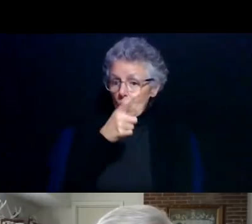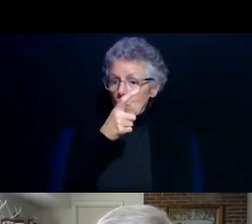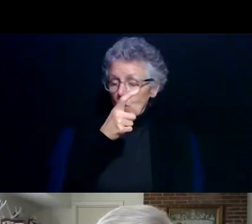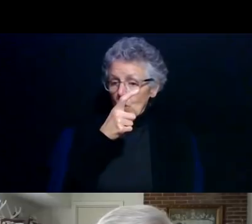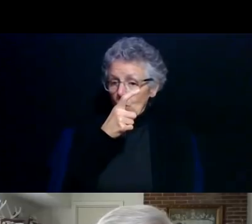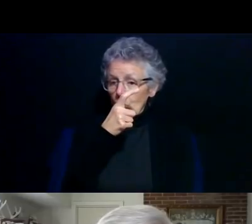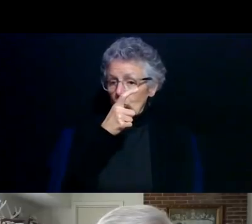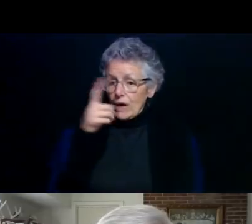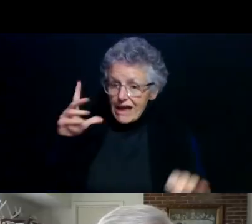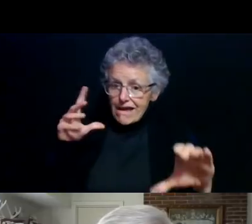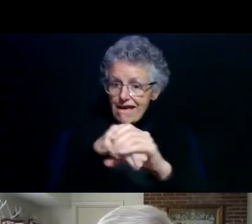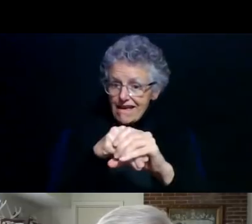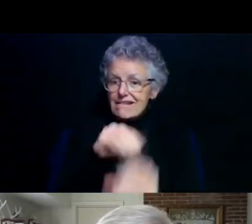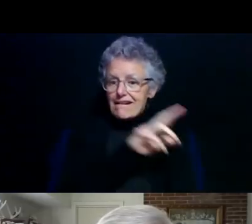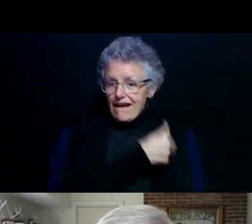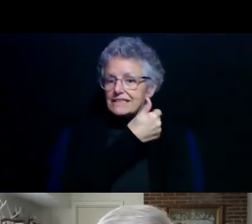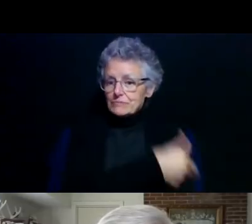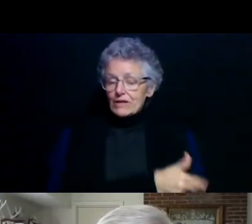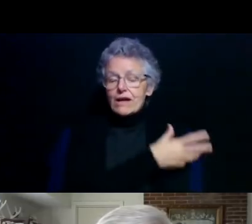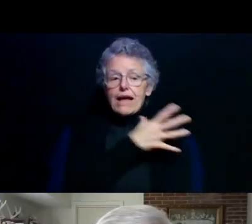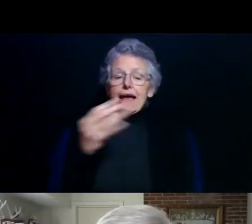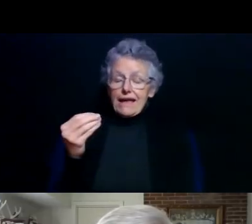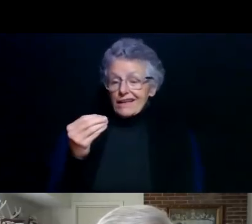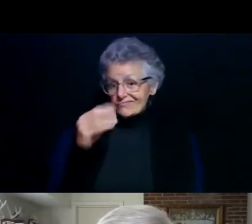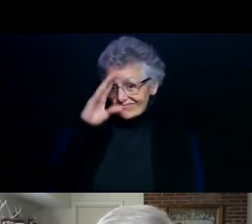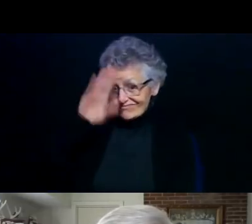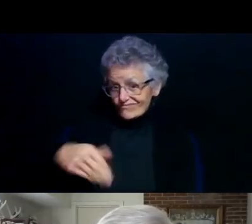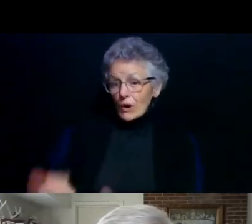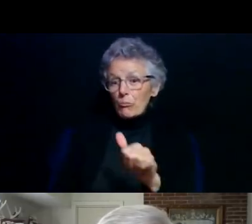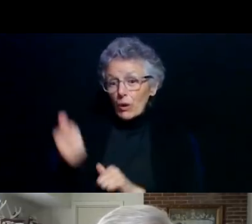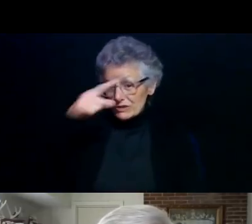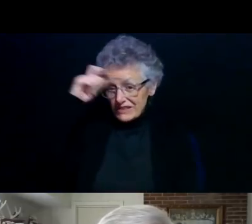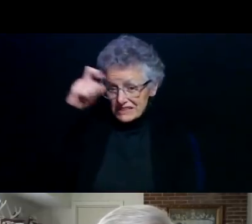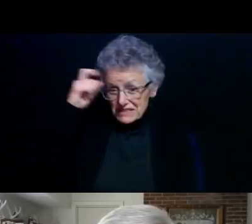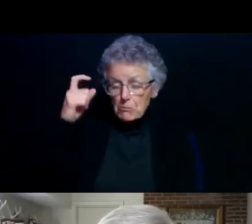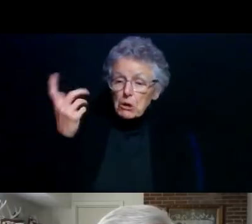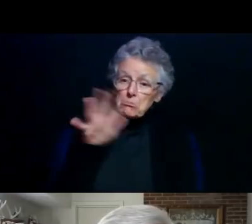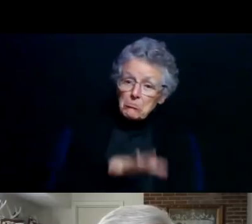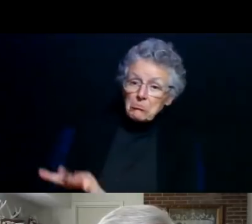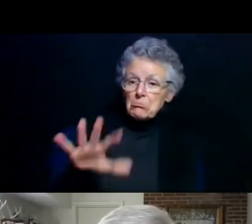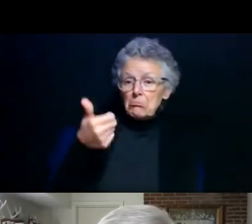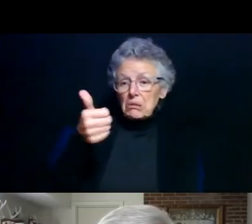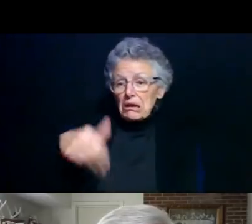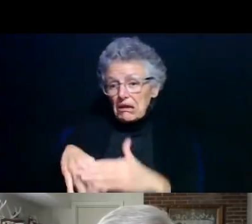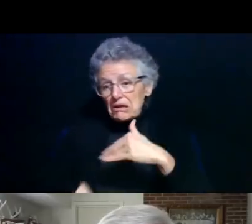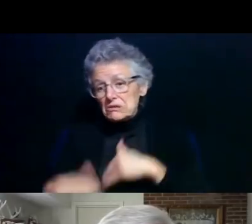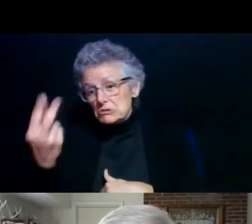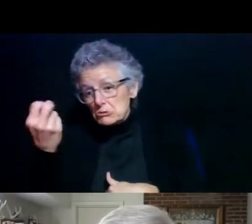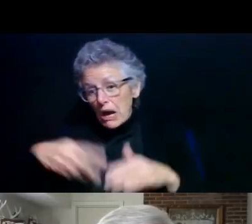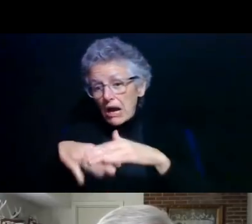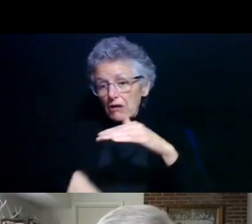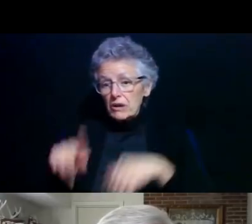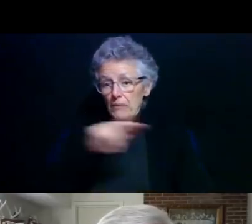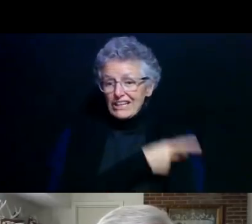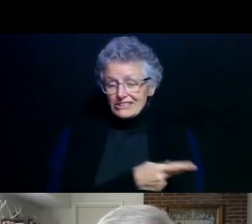the hospital, and you know, for most of the summer, we were in the, 10 or under, 12 or under. It's only